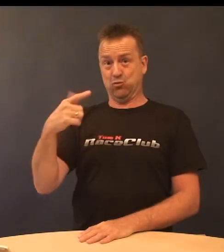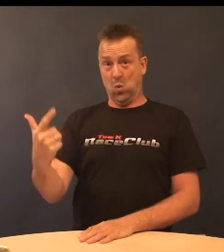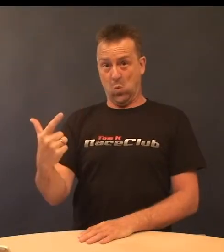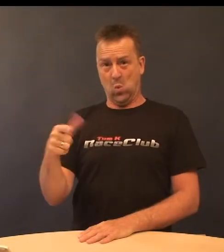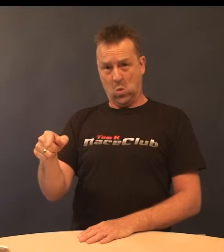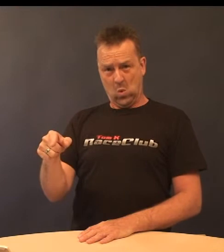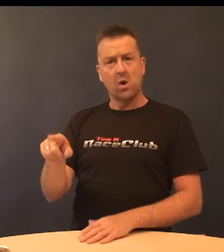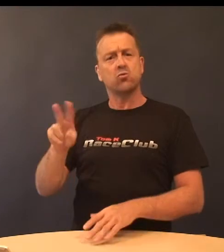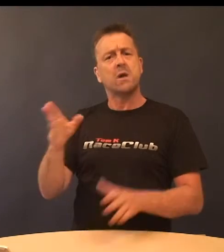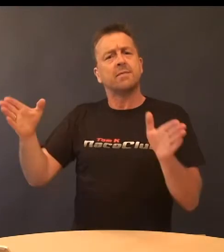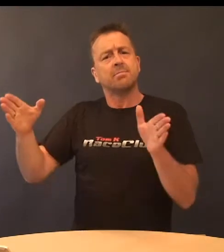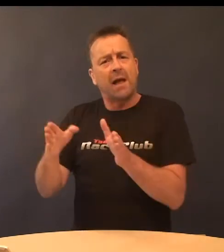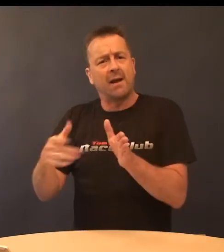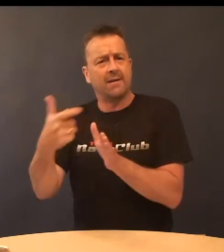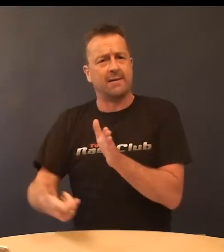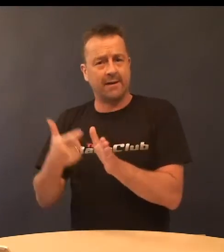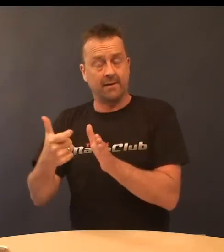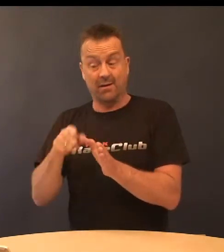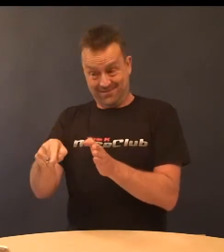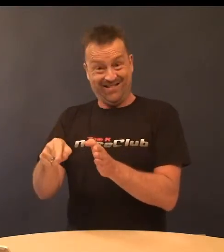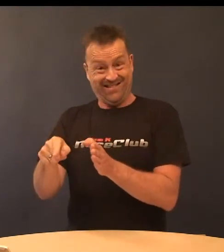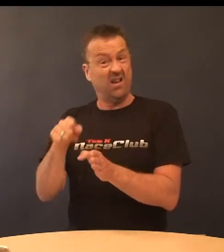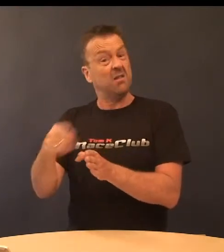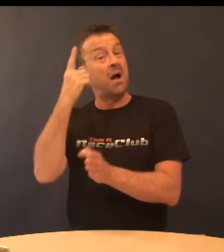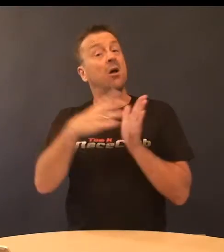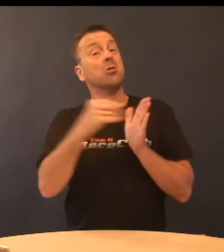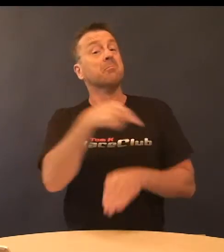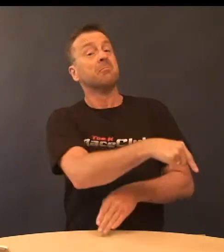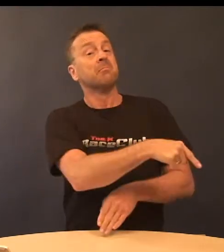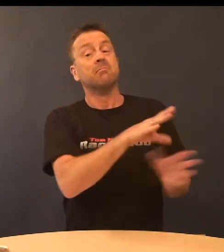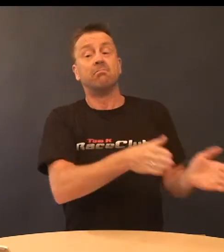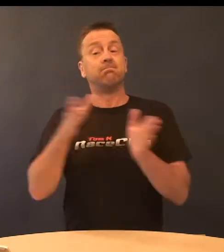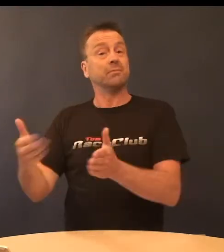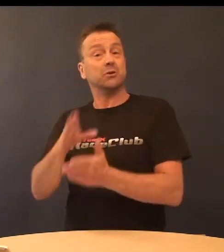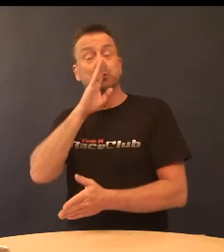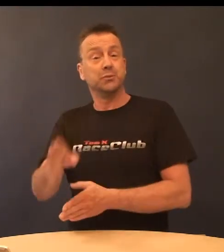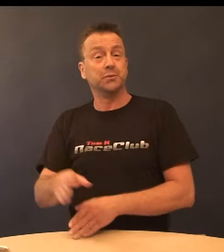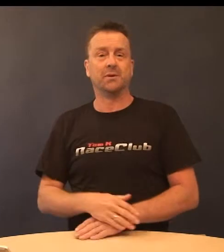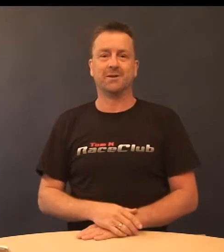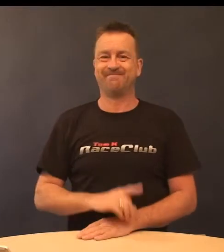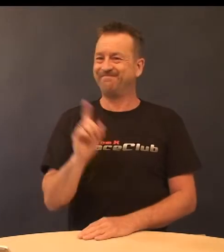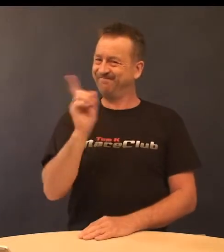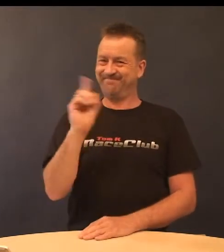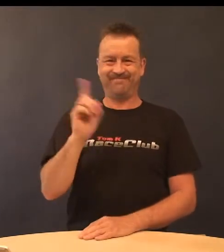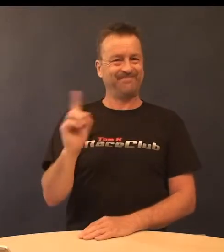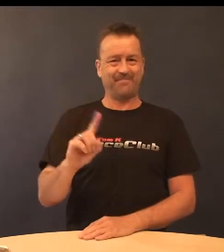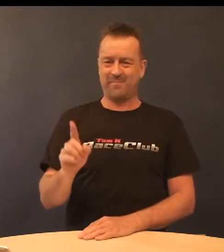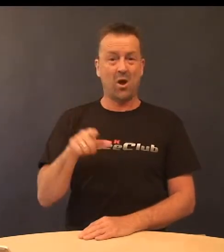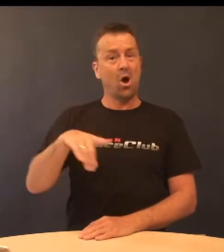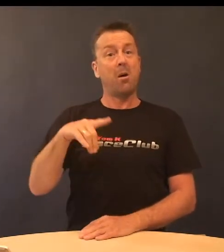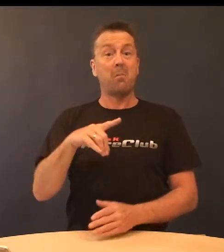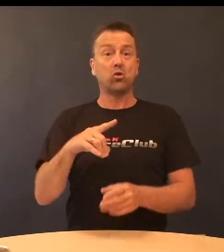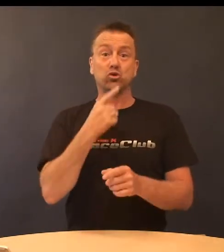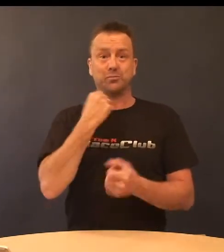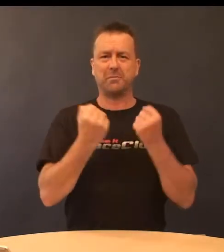The LMP2s have narrower tyres. Did you start from the same tyres to work on the new ones? No, as is the case